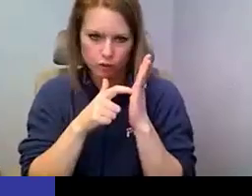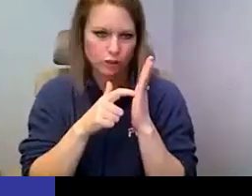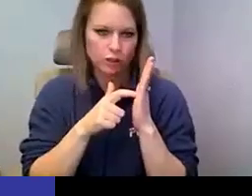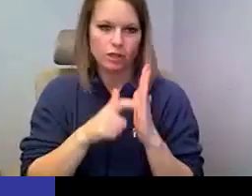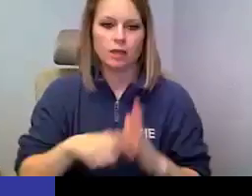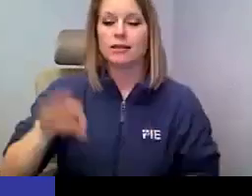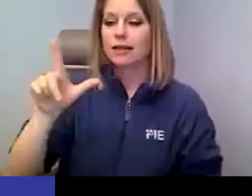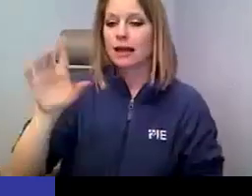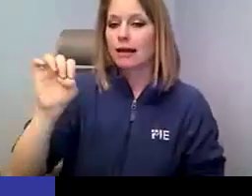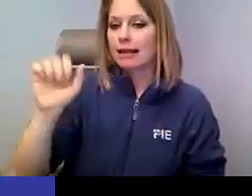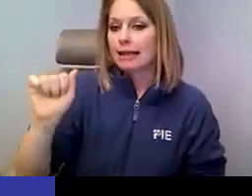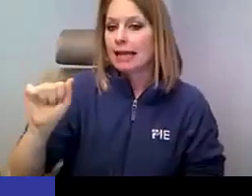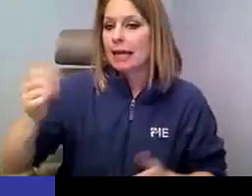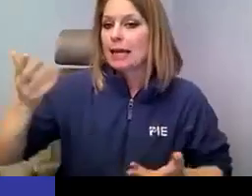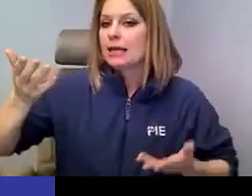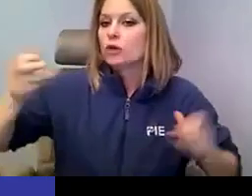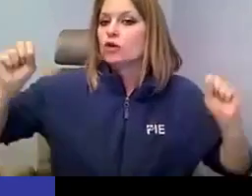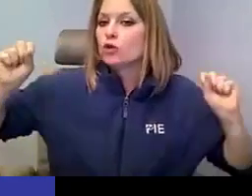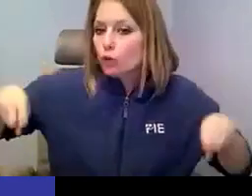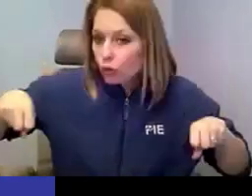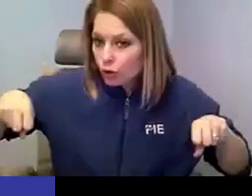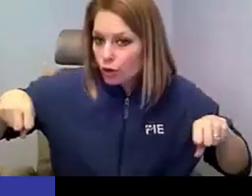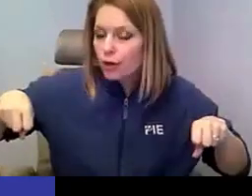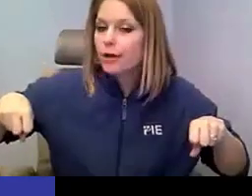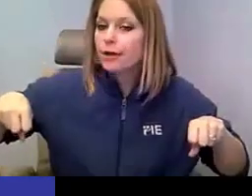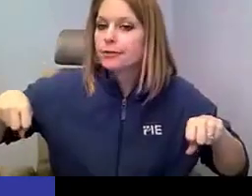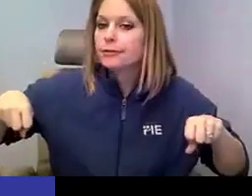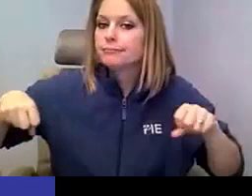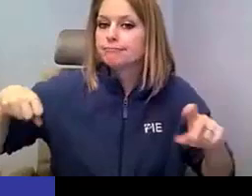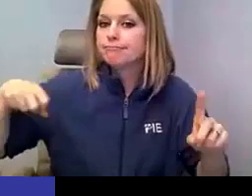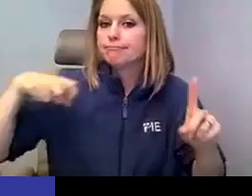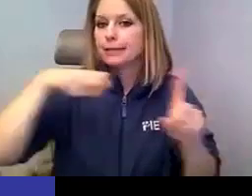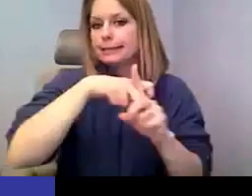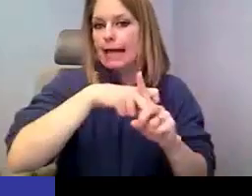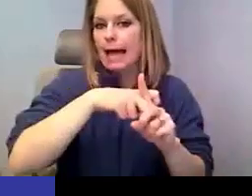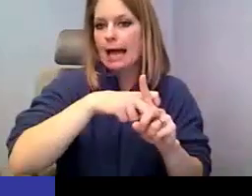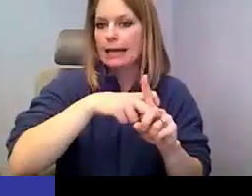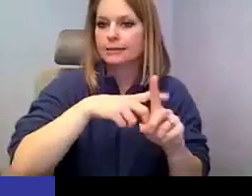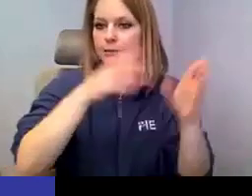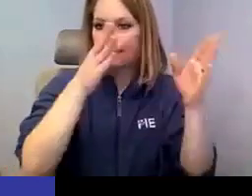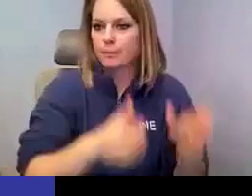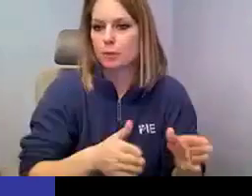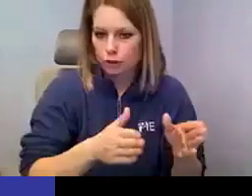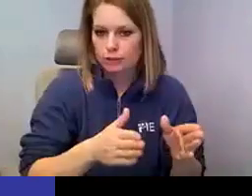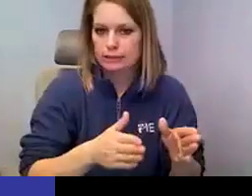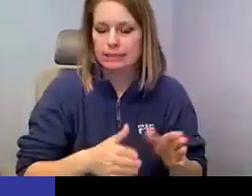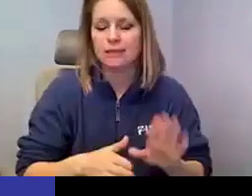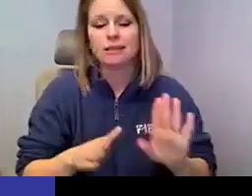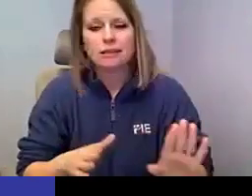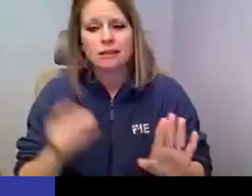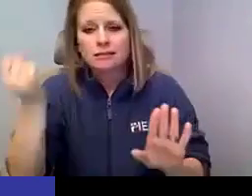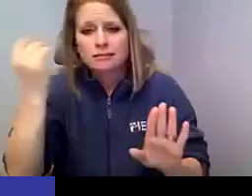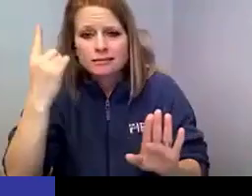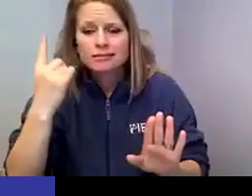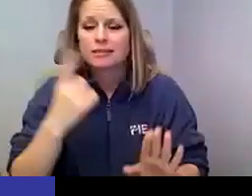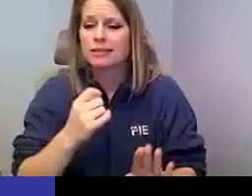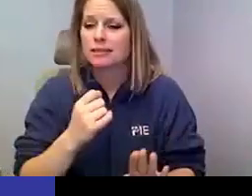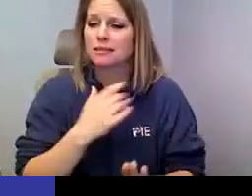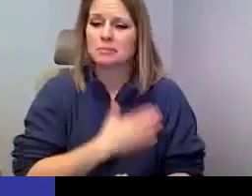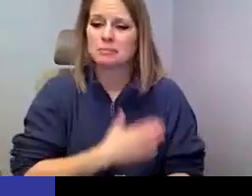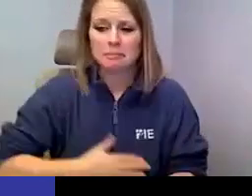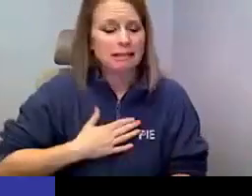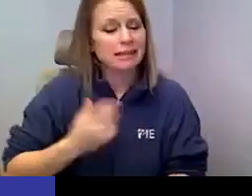may assign this person to the IEP team, but it's not required. Please don't underestimate the importance of this consideration.